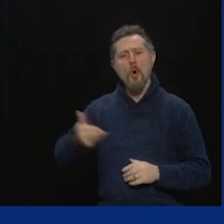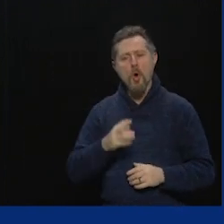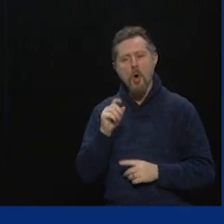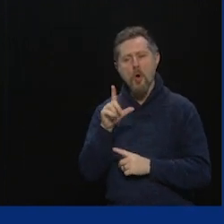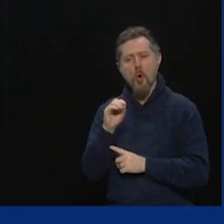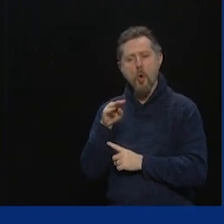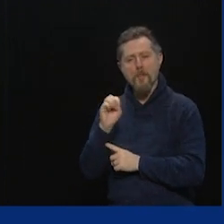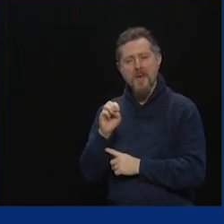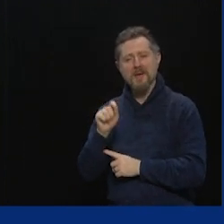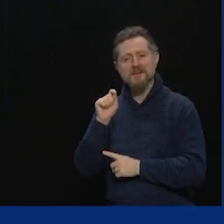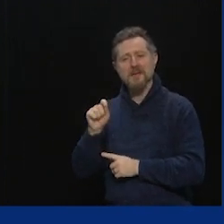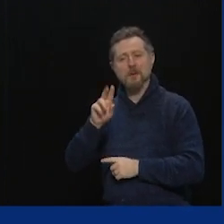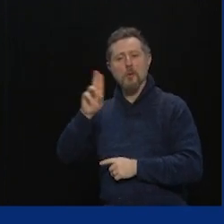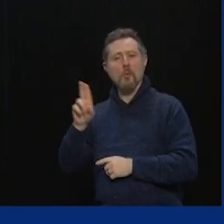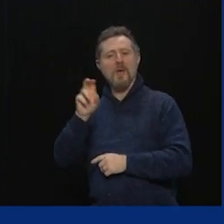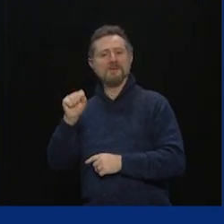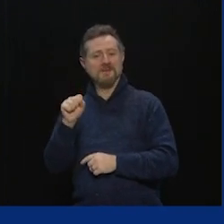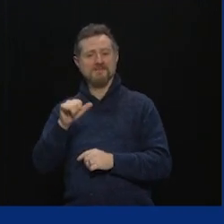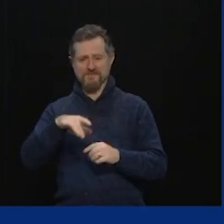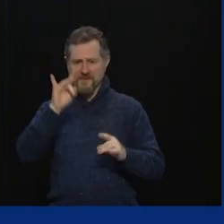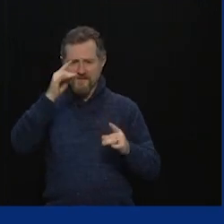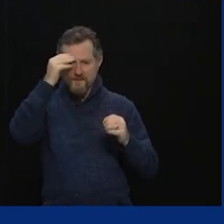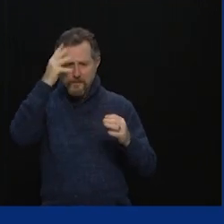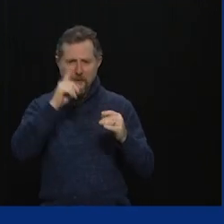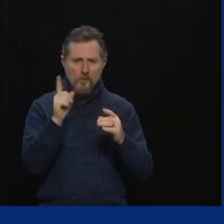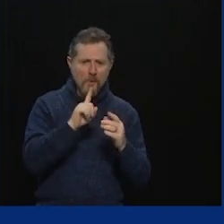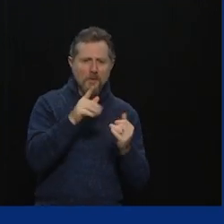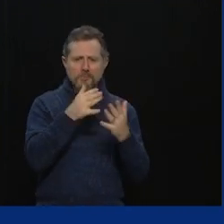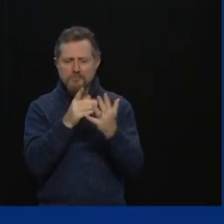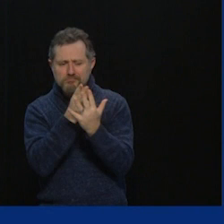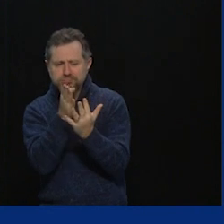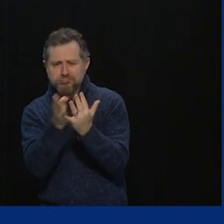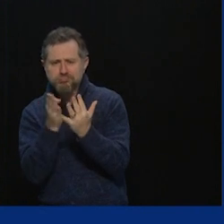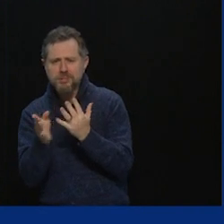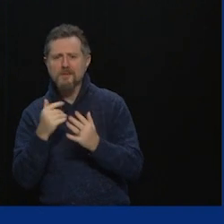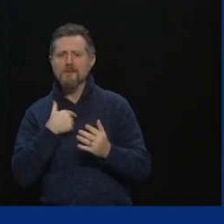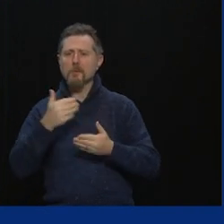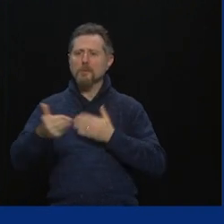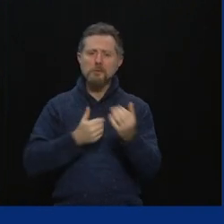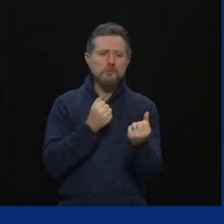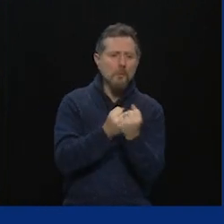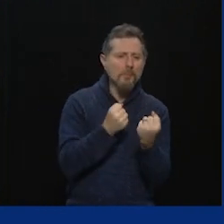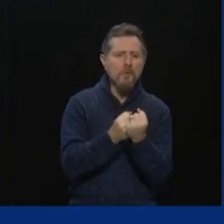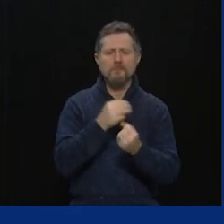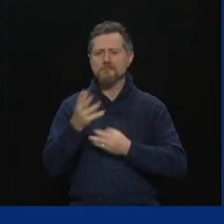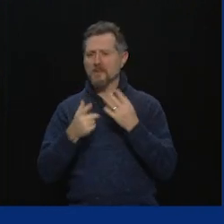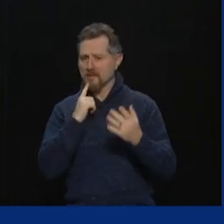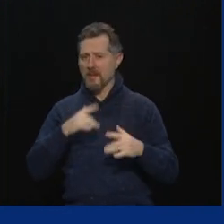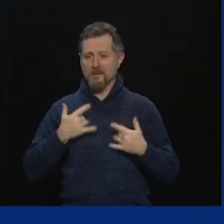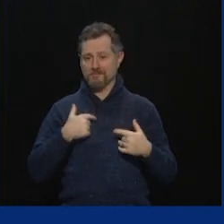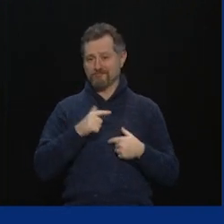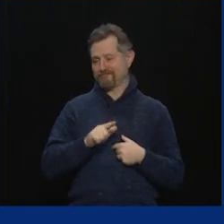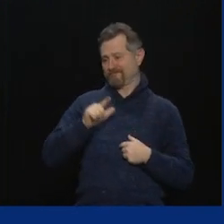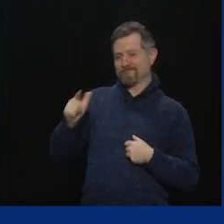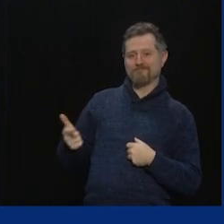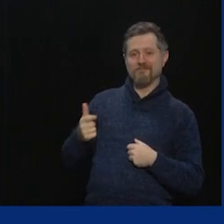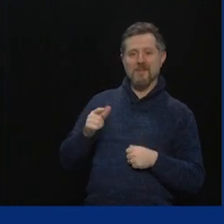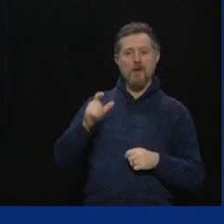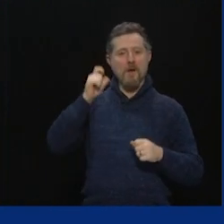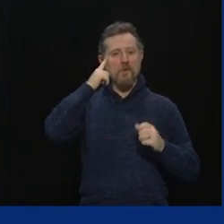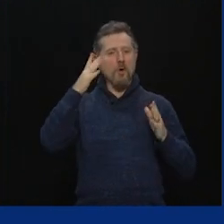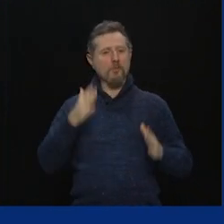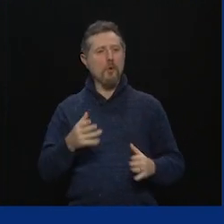to find lots of different ways to offer your support. So with that, I am delighted to turn this over to Governor